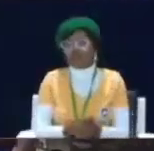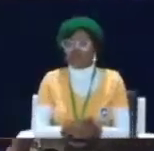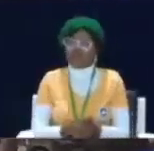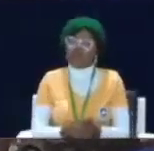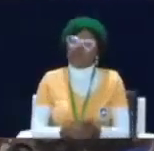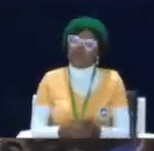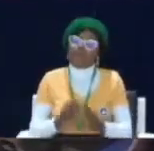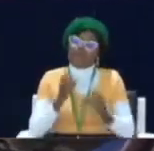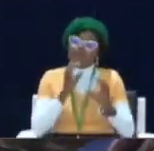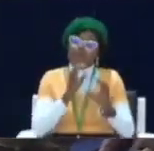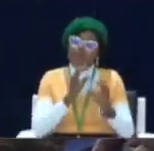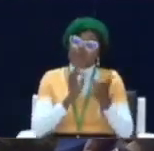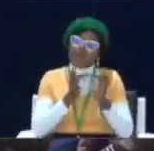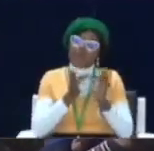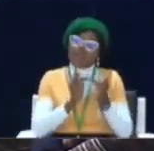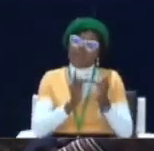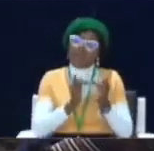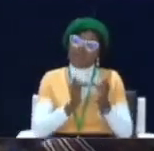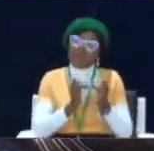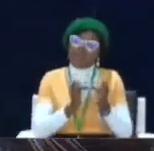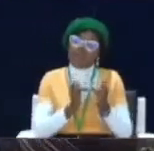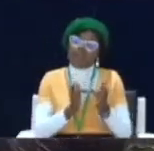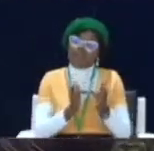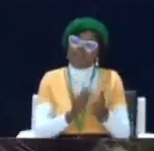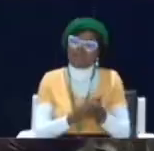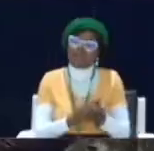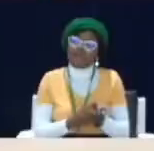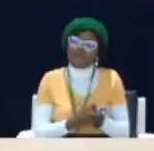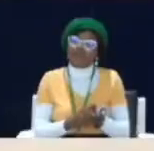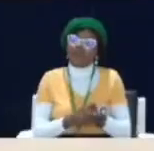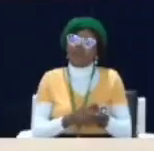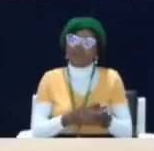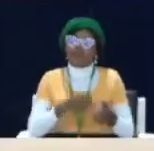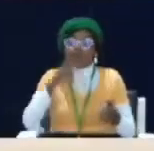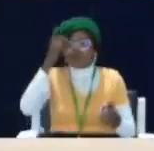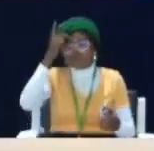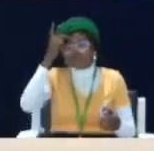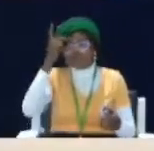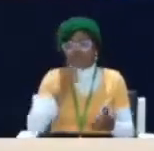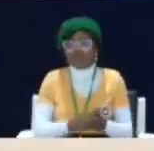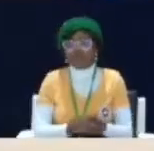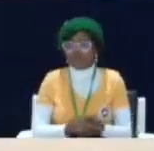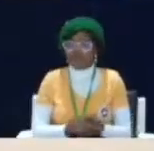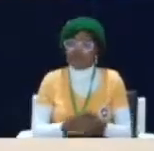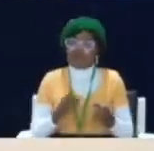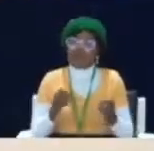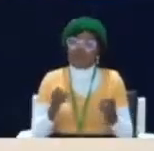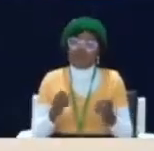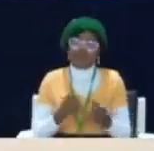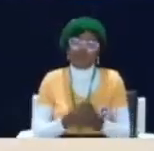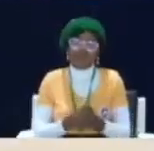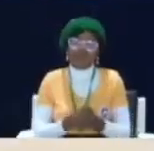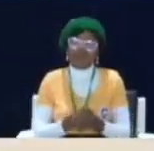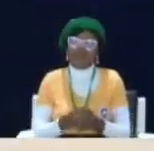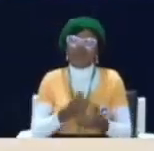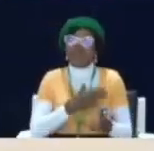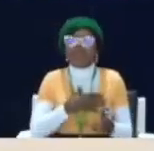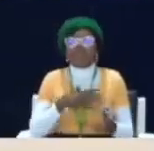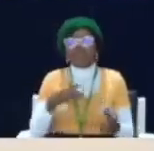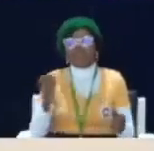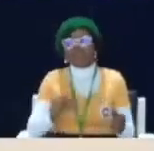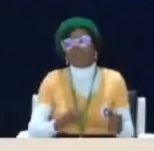media, entertainment, politics, medical fields, and the likes.